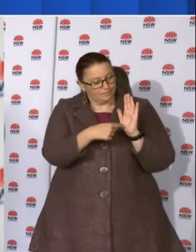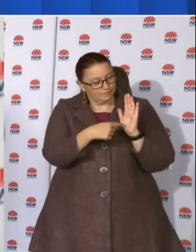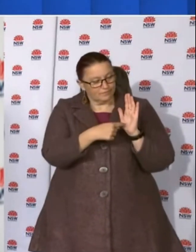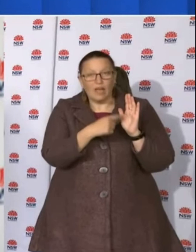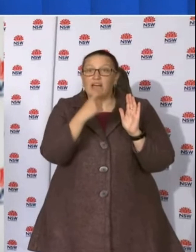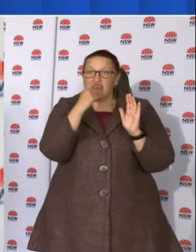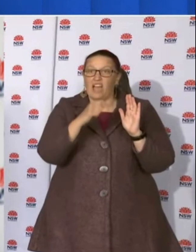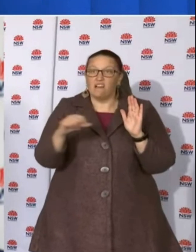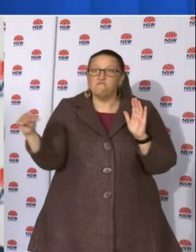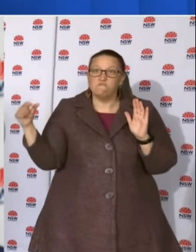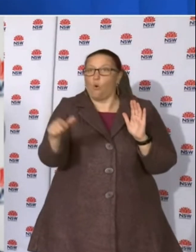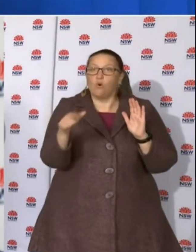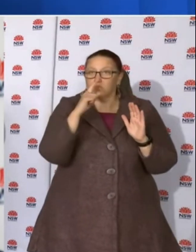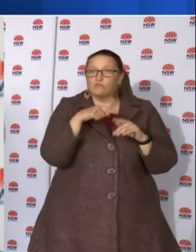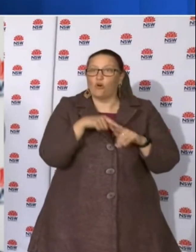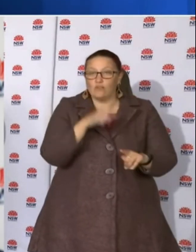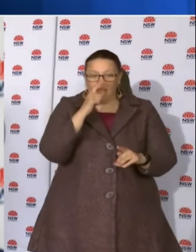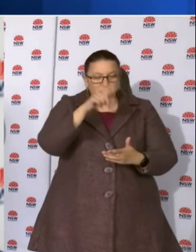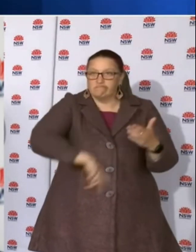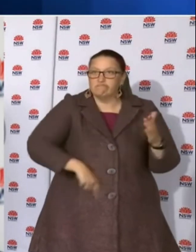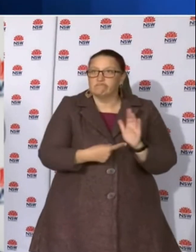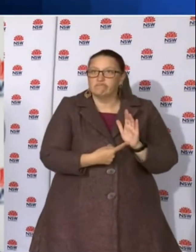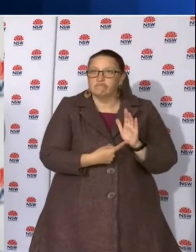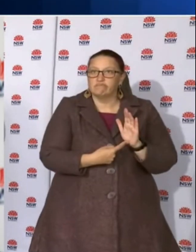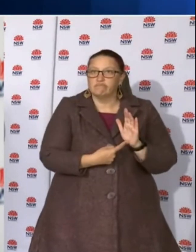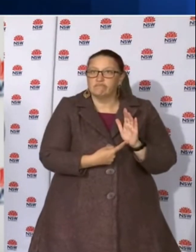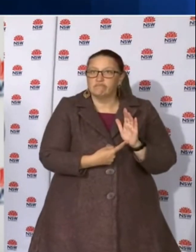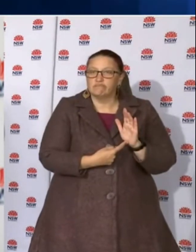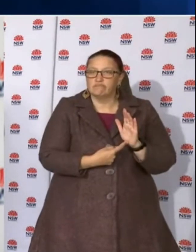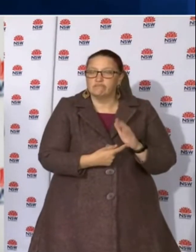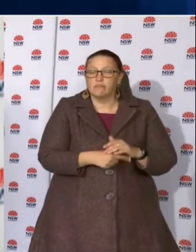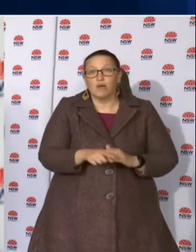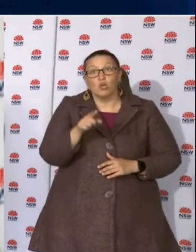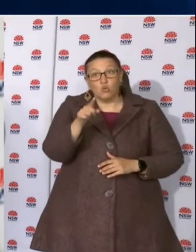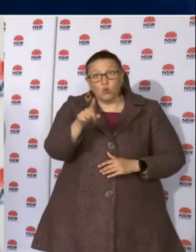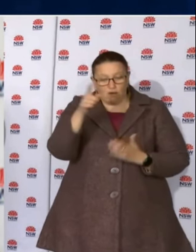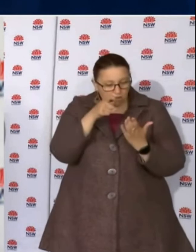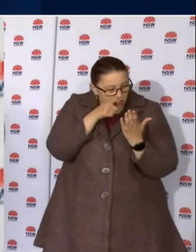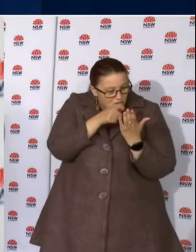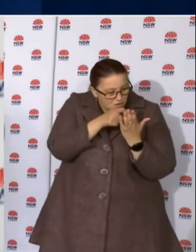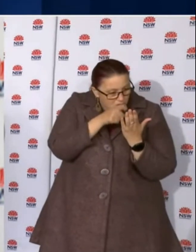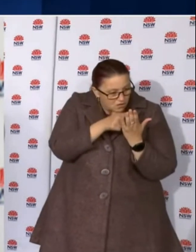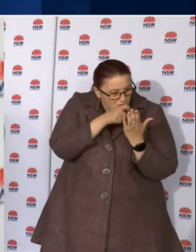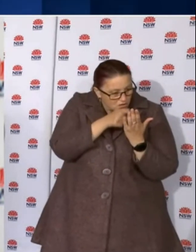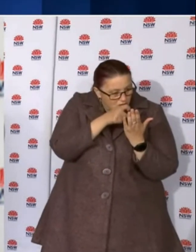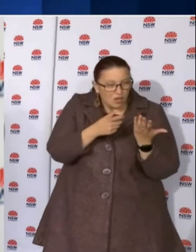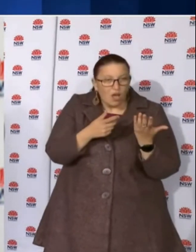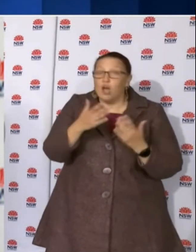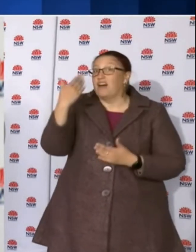saying was that you should not spend as much time as perhaps you are currently, and you haven't in the past, which I'm